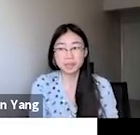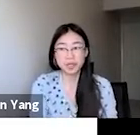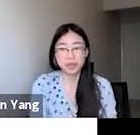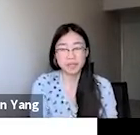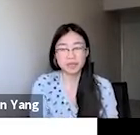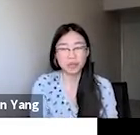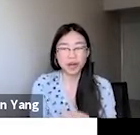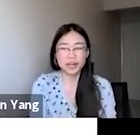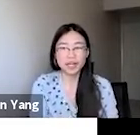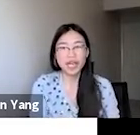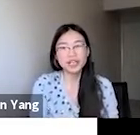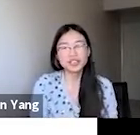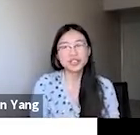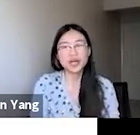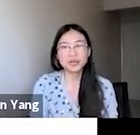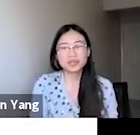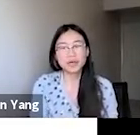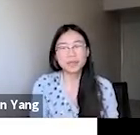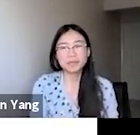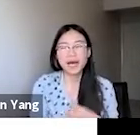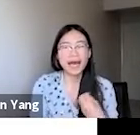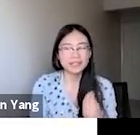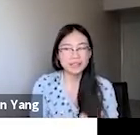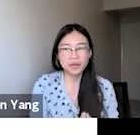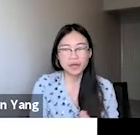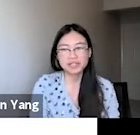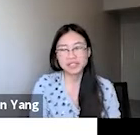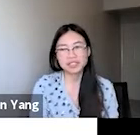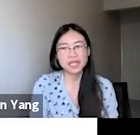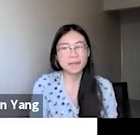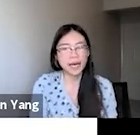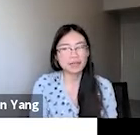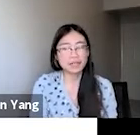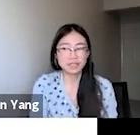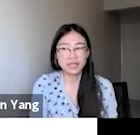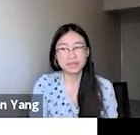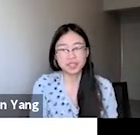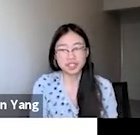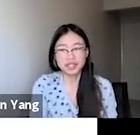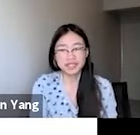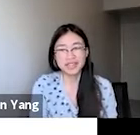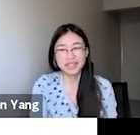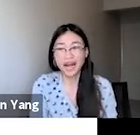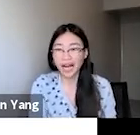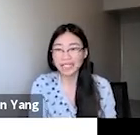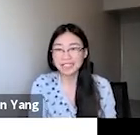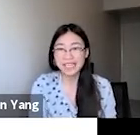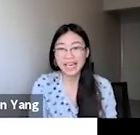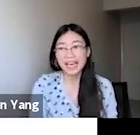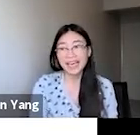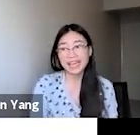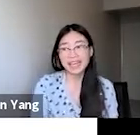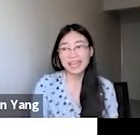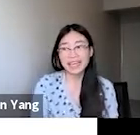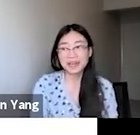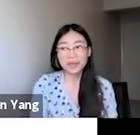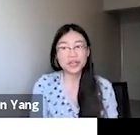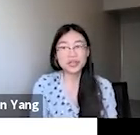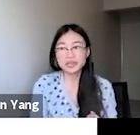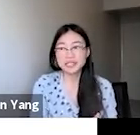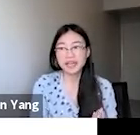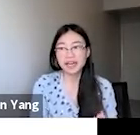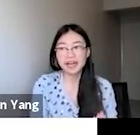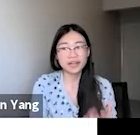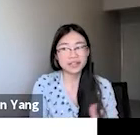and experiment the water, she also ask the questions about the temperature. Is it hot? And then